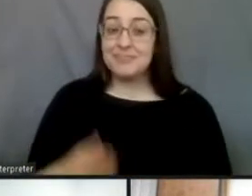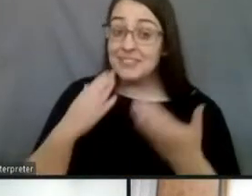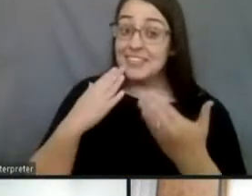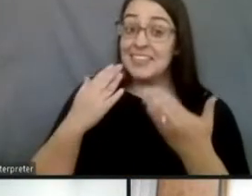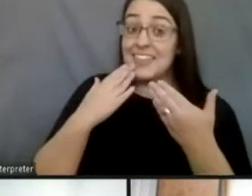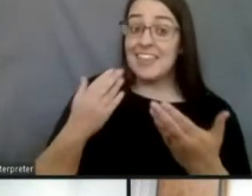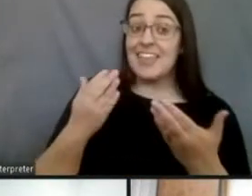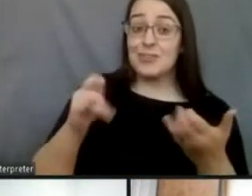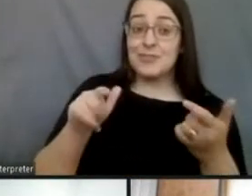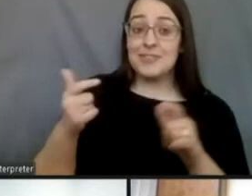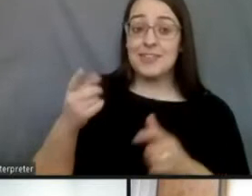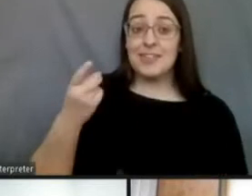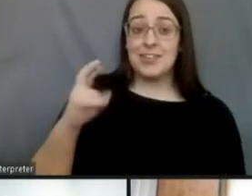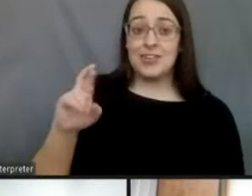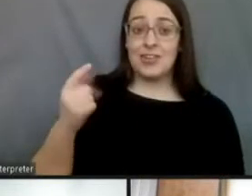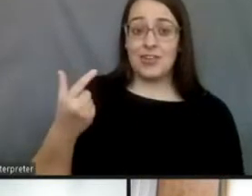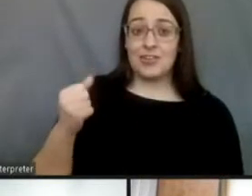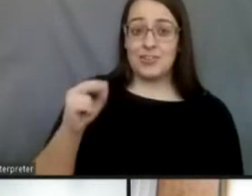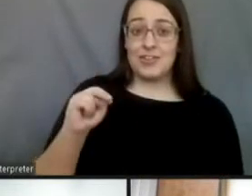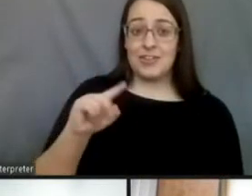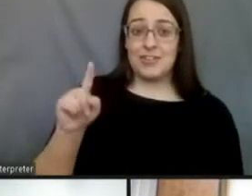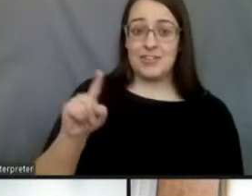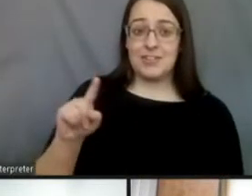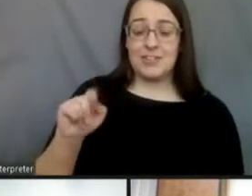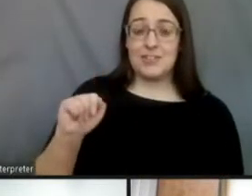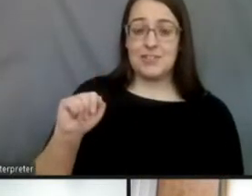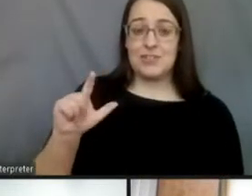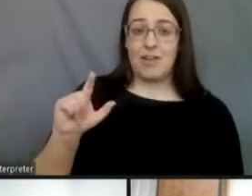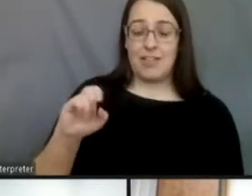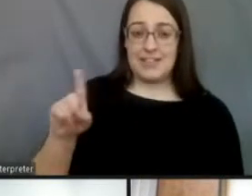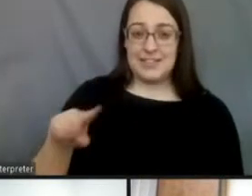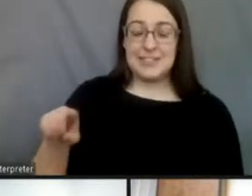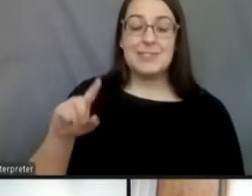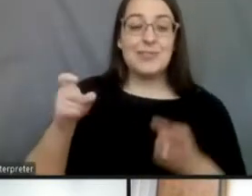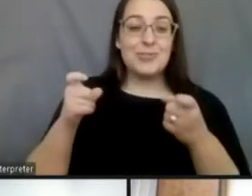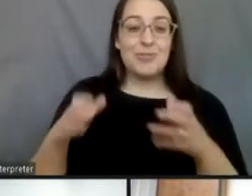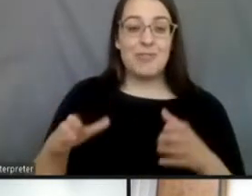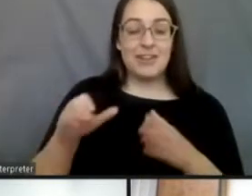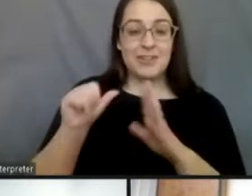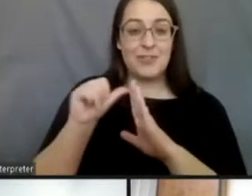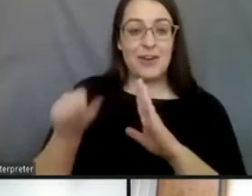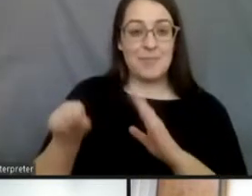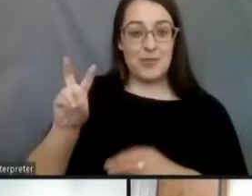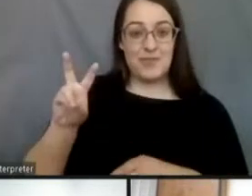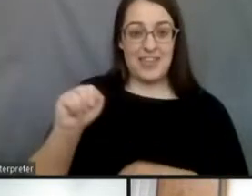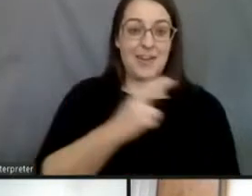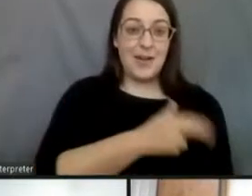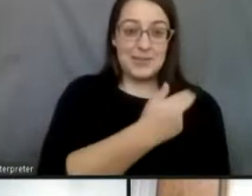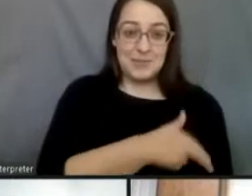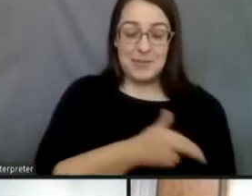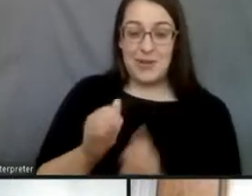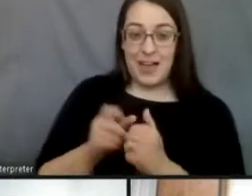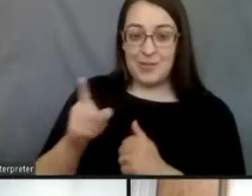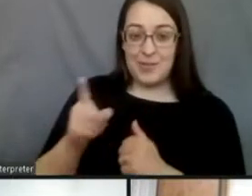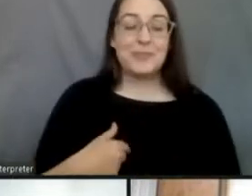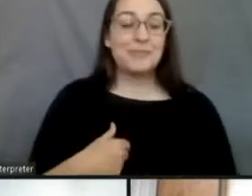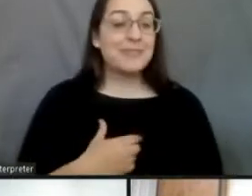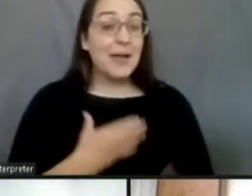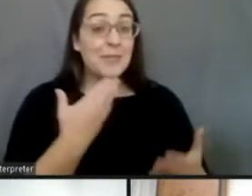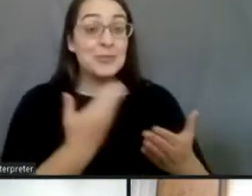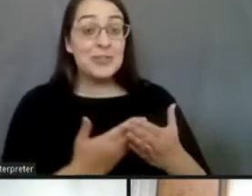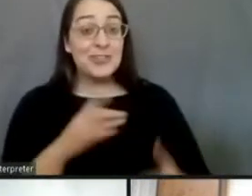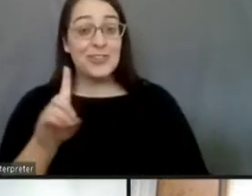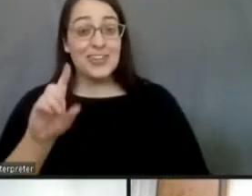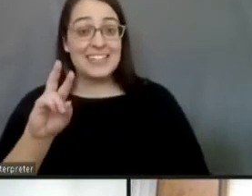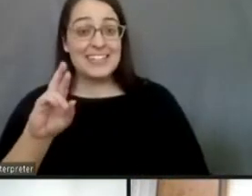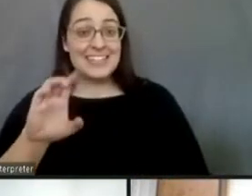you, Dr. Lamentier. Let's now go to Dr. Rodney Gonzalez, Director of the Amarillo VA. Dr. Gonzalez, how are you? I'm doing well, David.